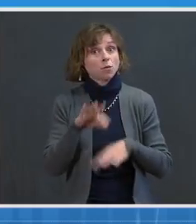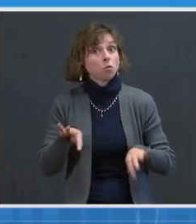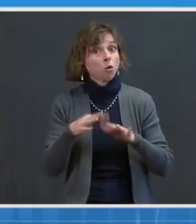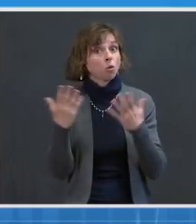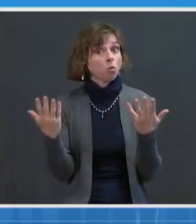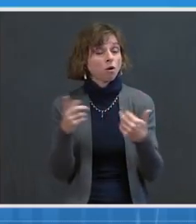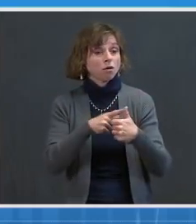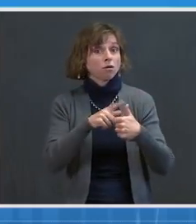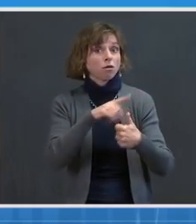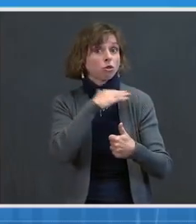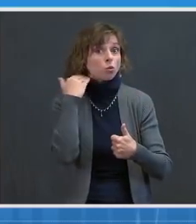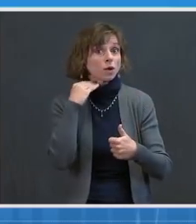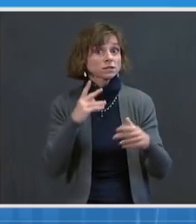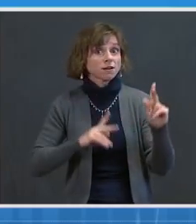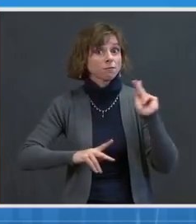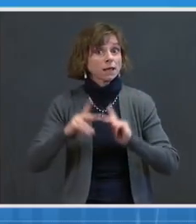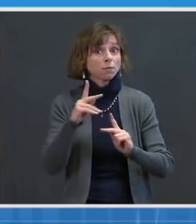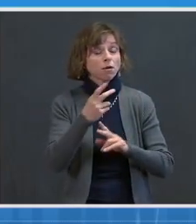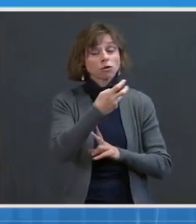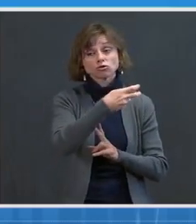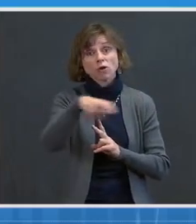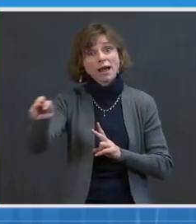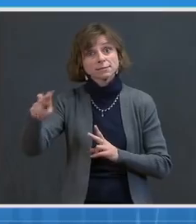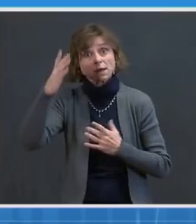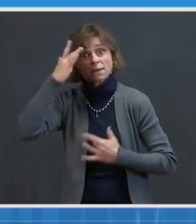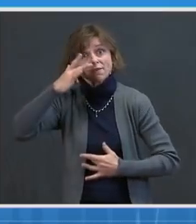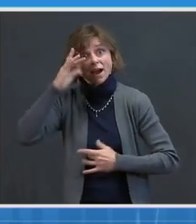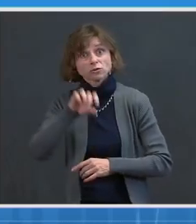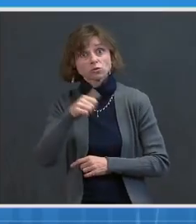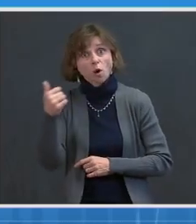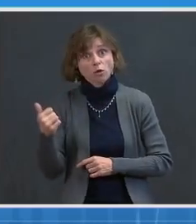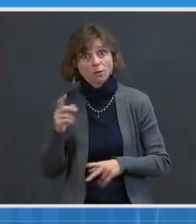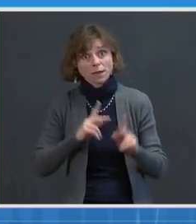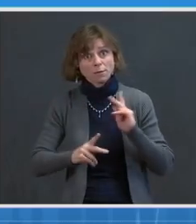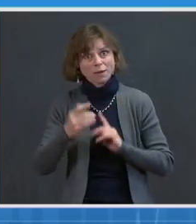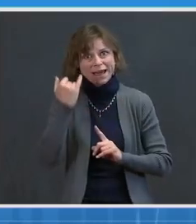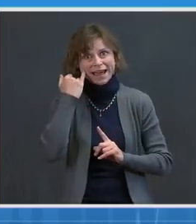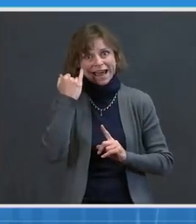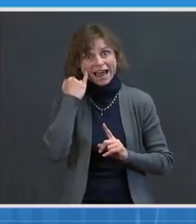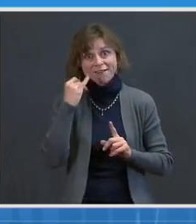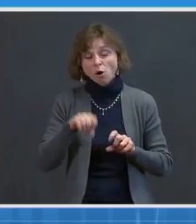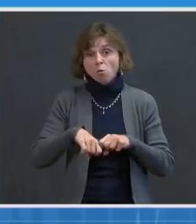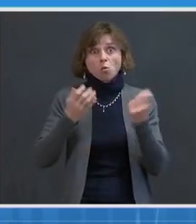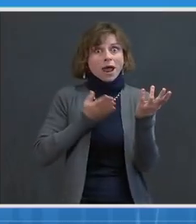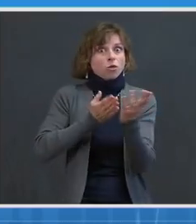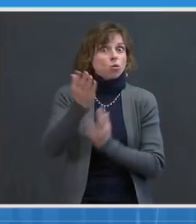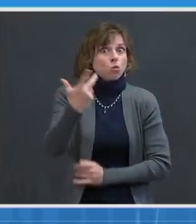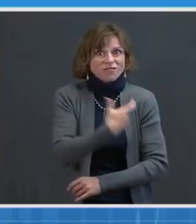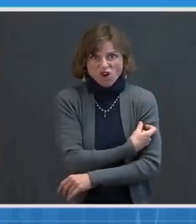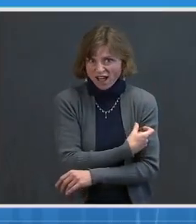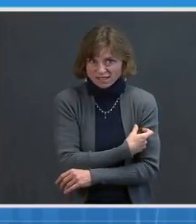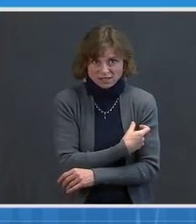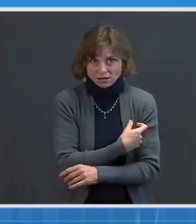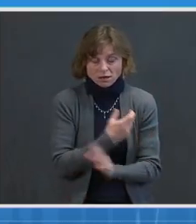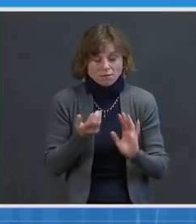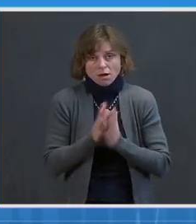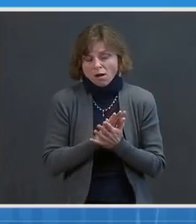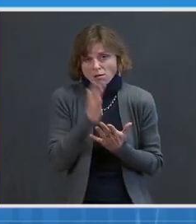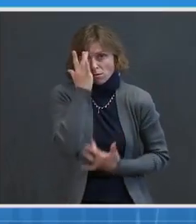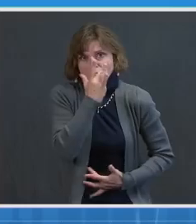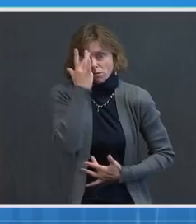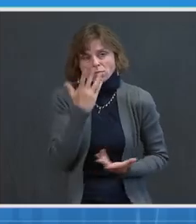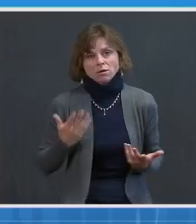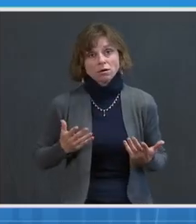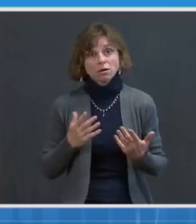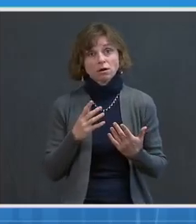people transmitting the virus to others if they have a vaccine breakthrough and become infected, how long protection from